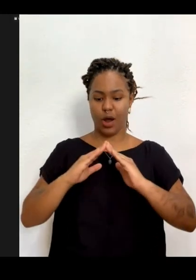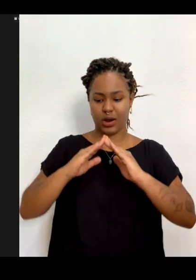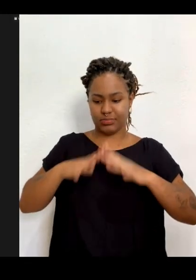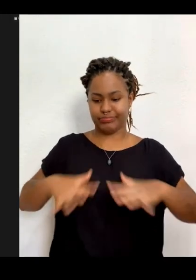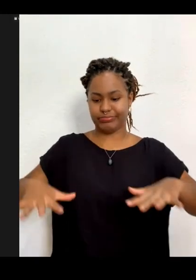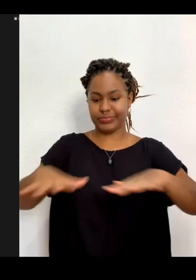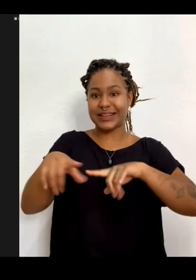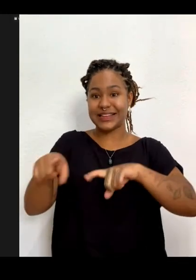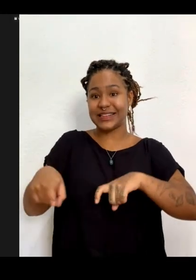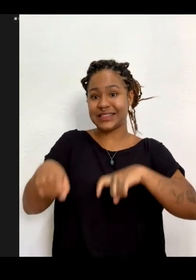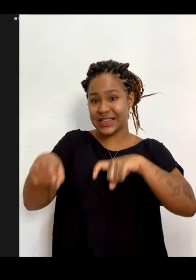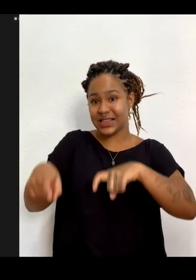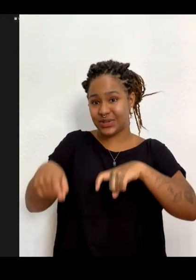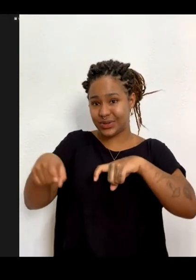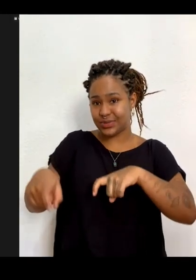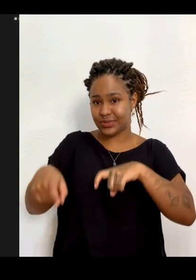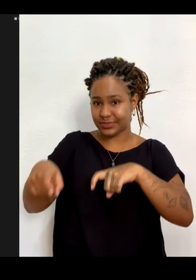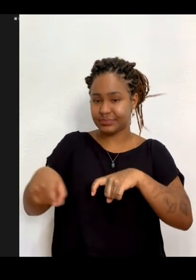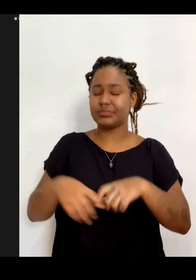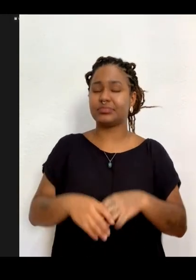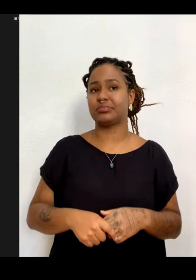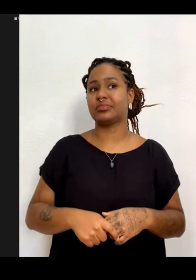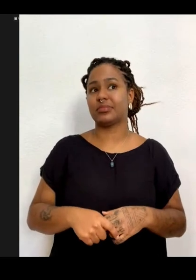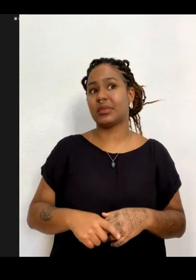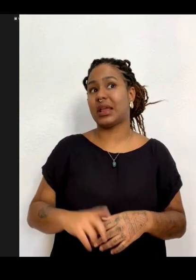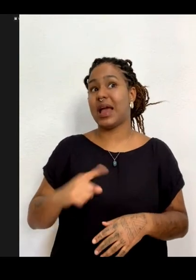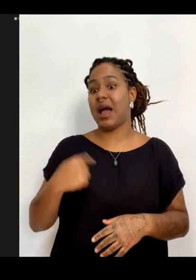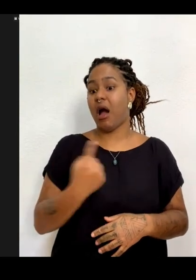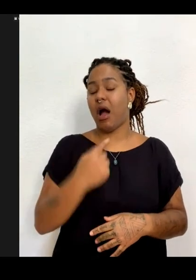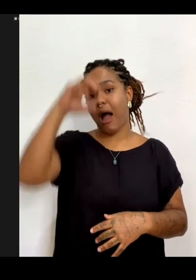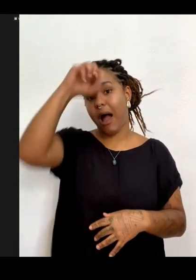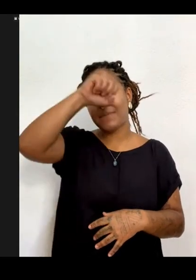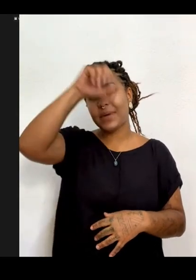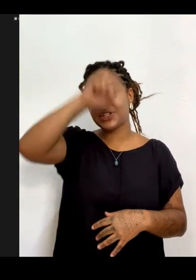he is foreign